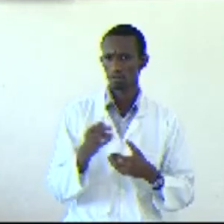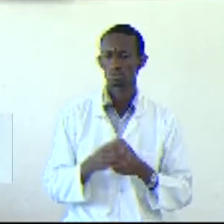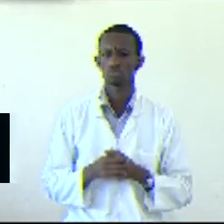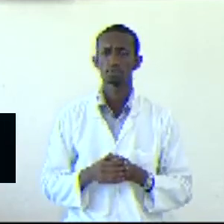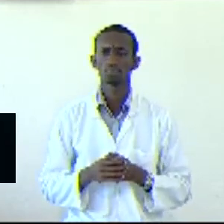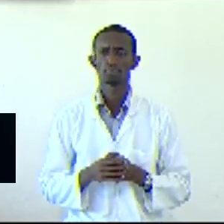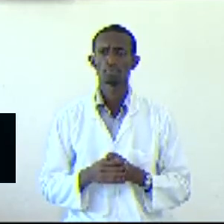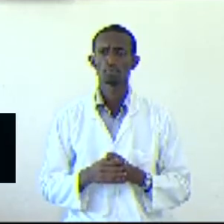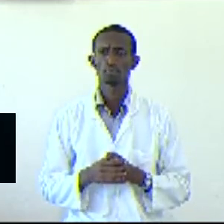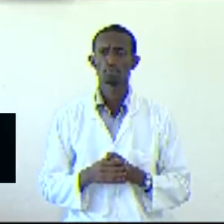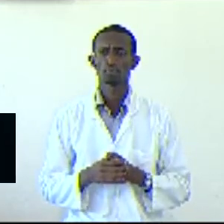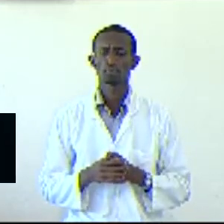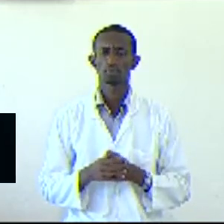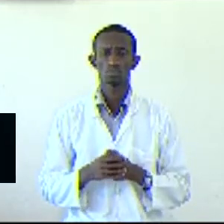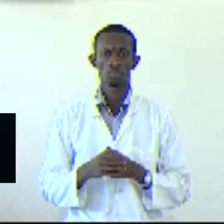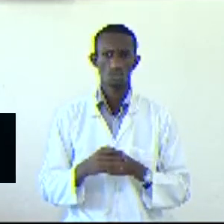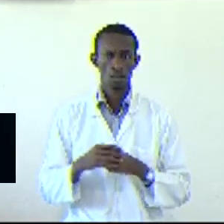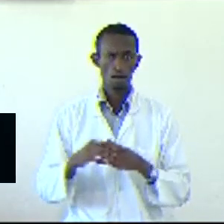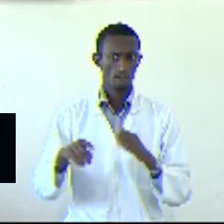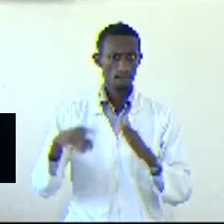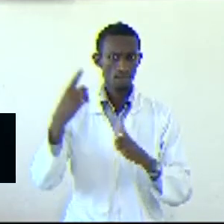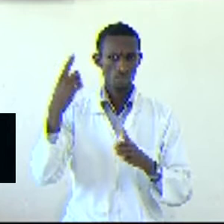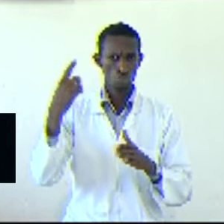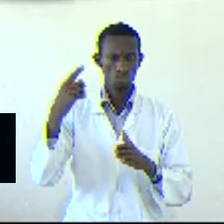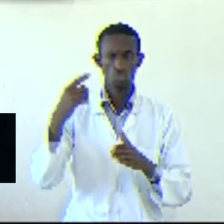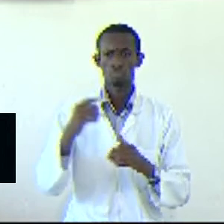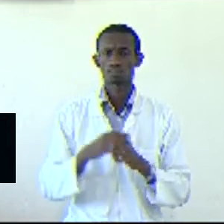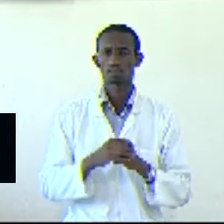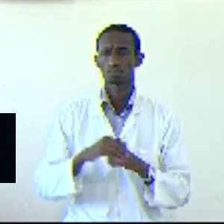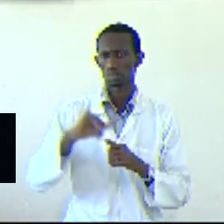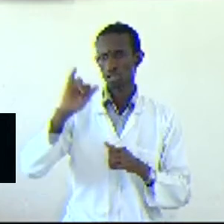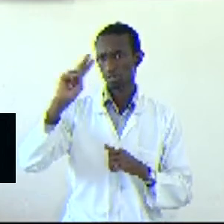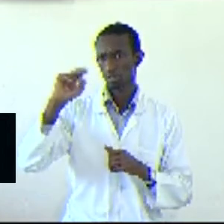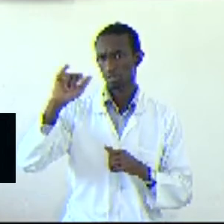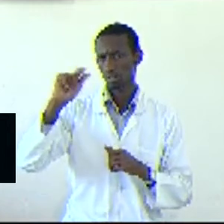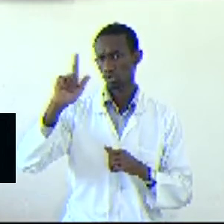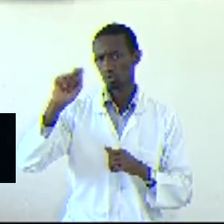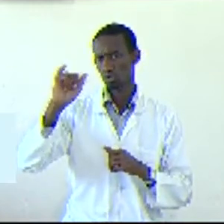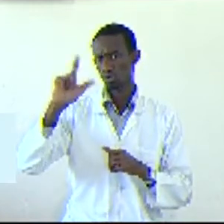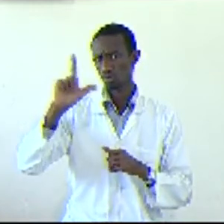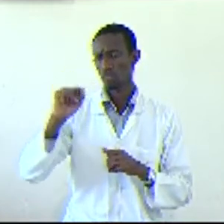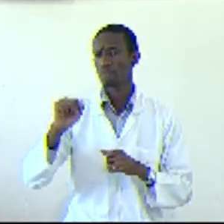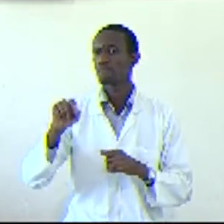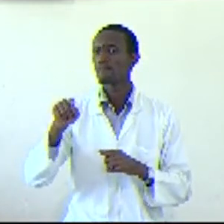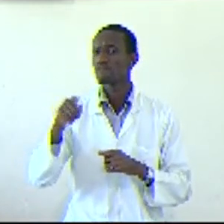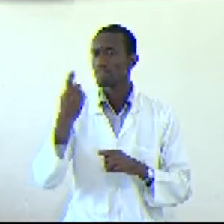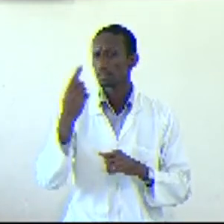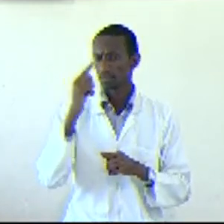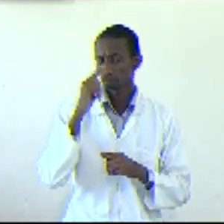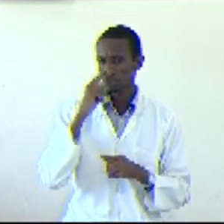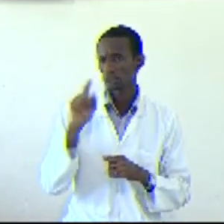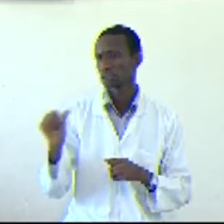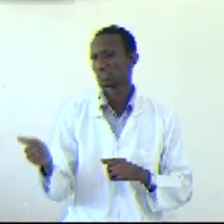the initial velocity of the first object, initial velocity of the second object, and this is the